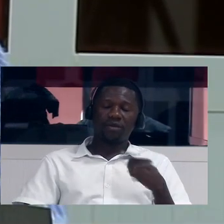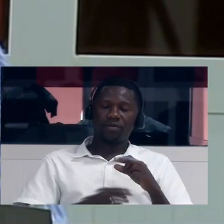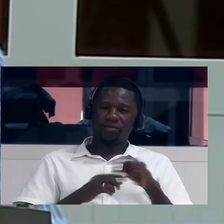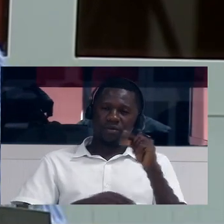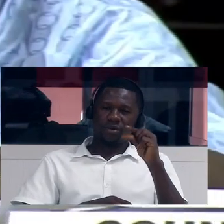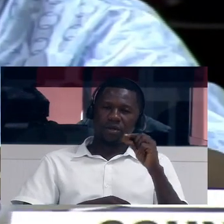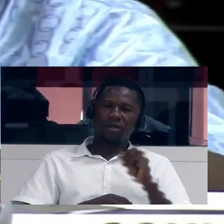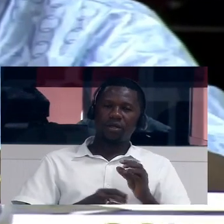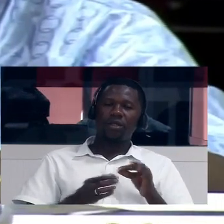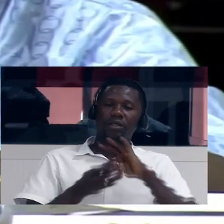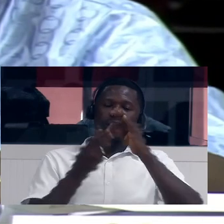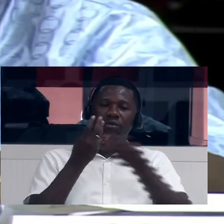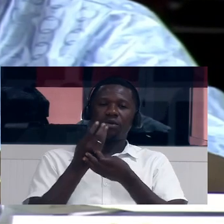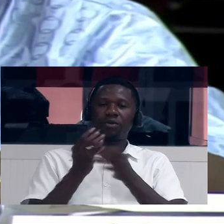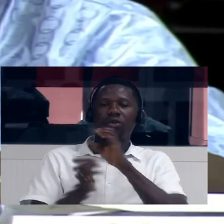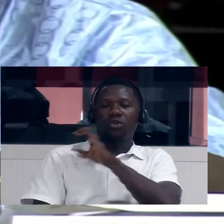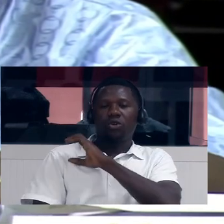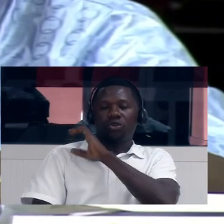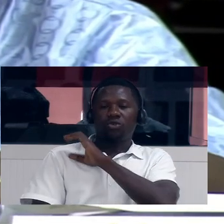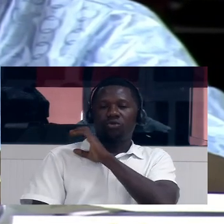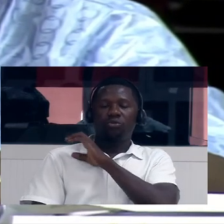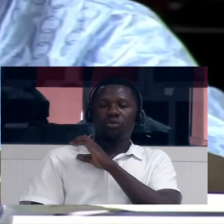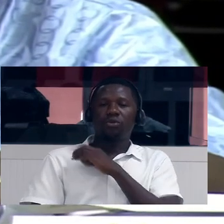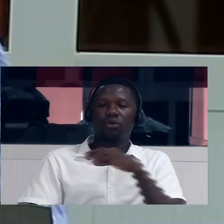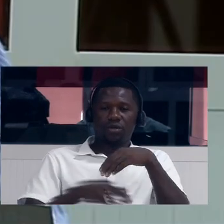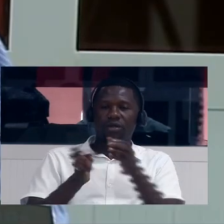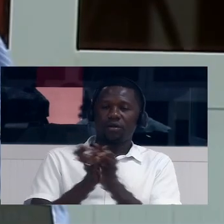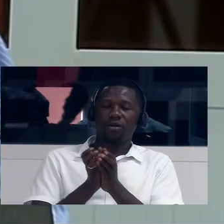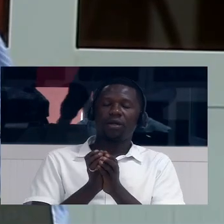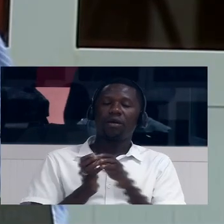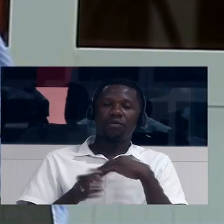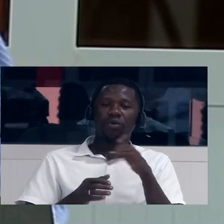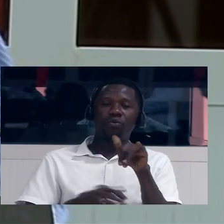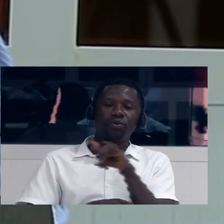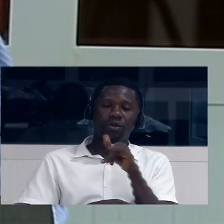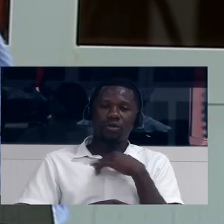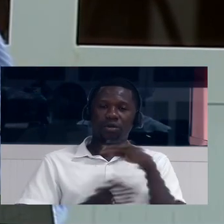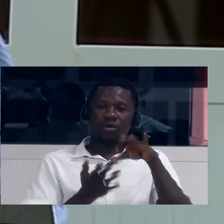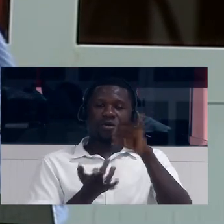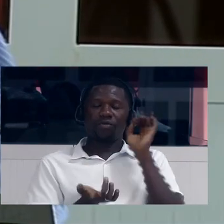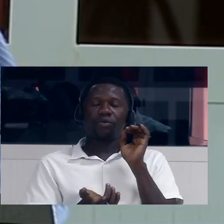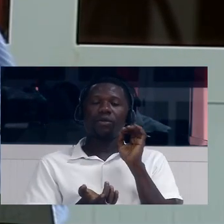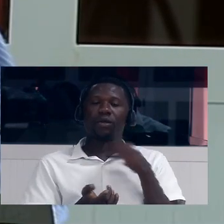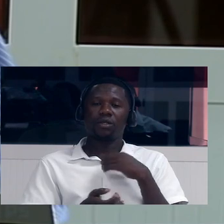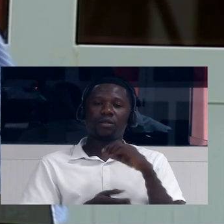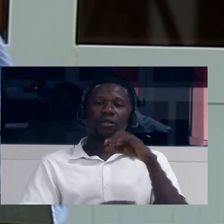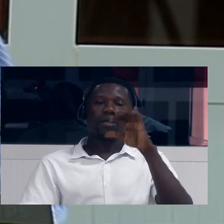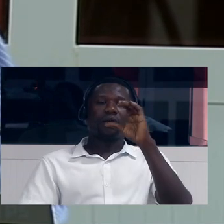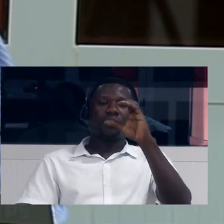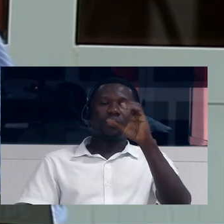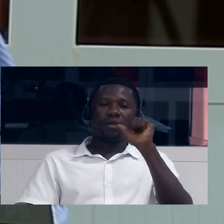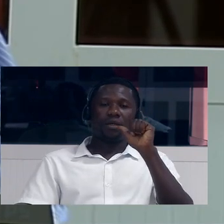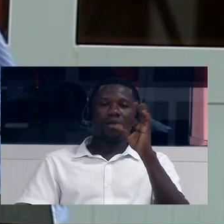transferred to the Customs and Excise Department, following upon which I was appointed as cadet fire stroke